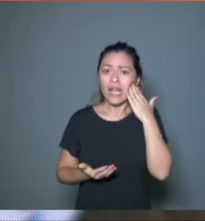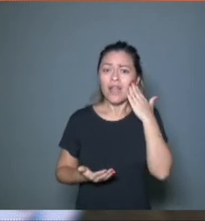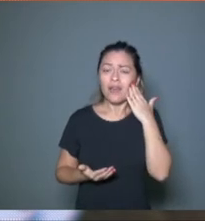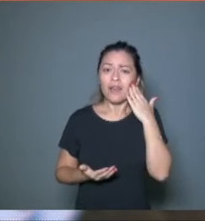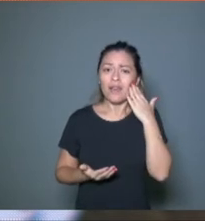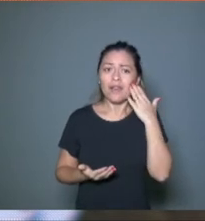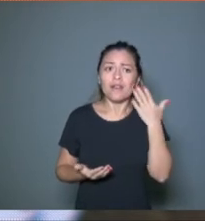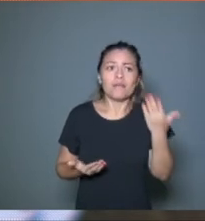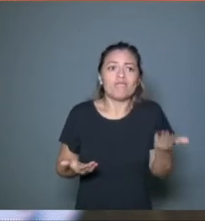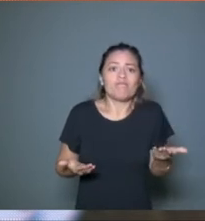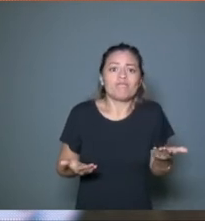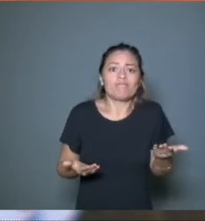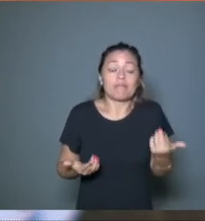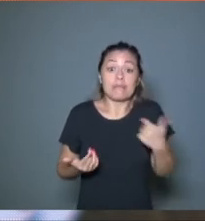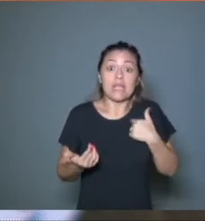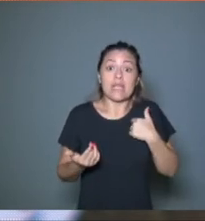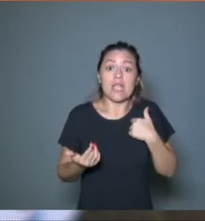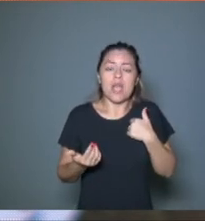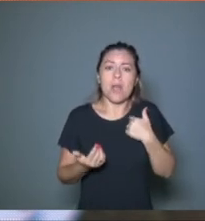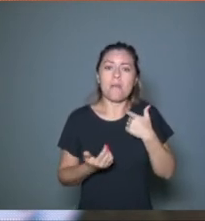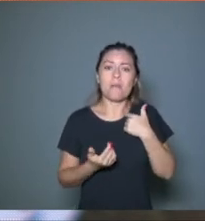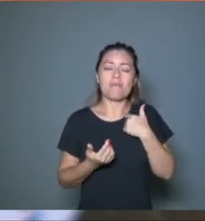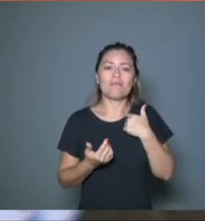to whoever buys my soybeans.